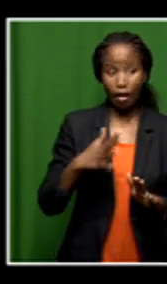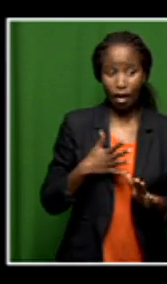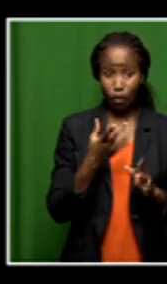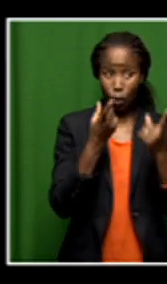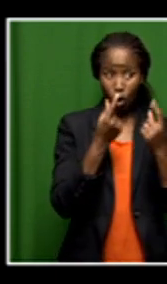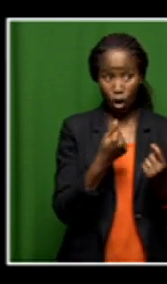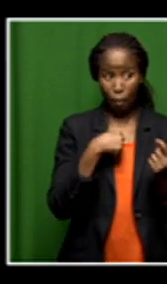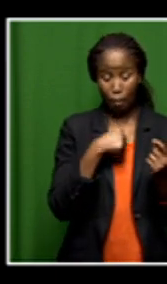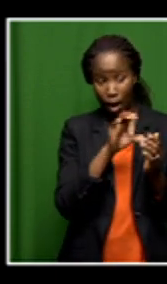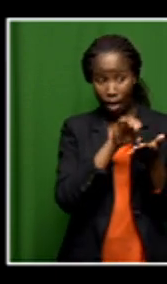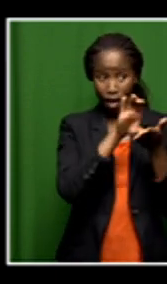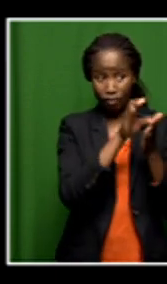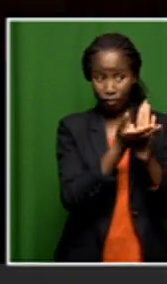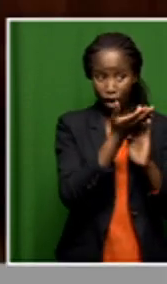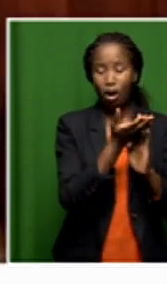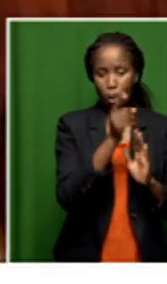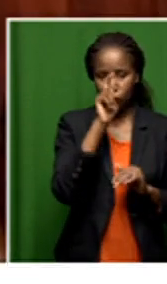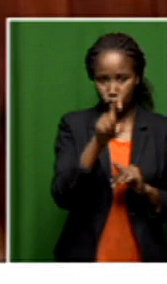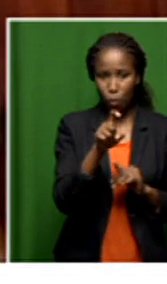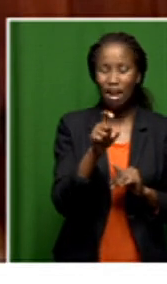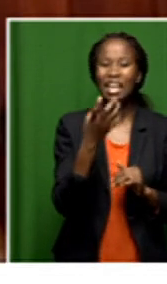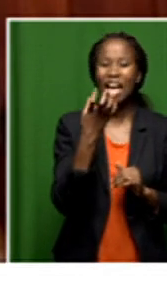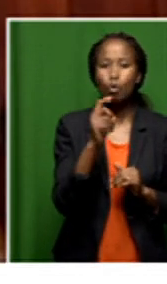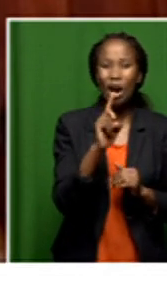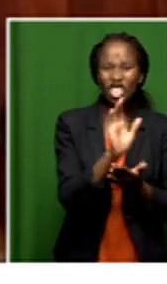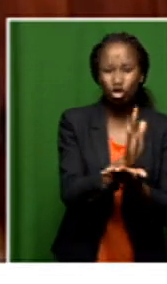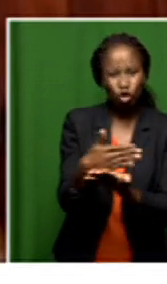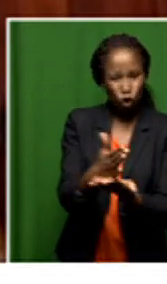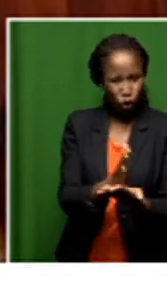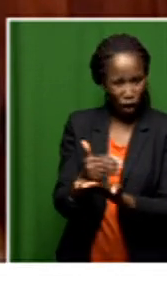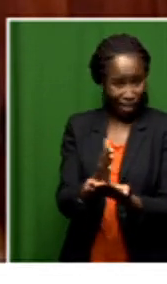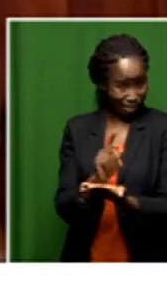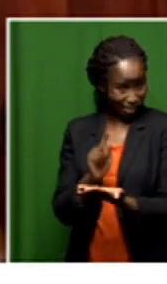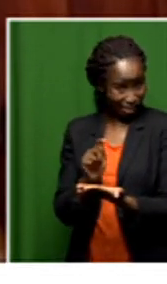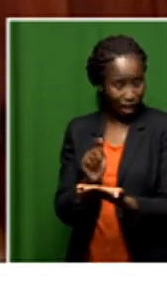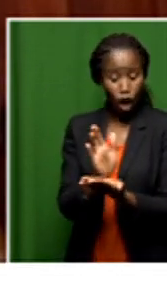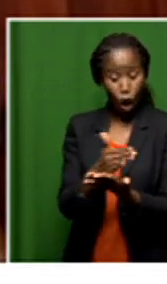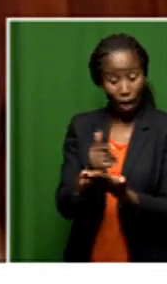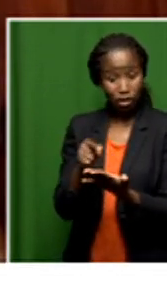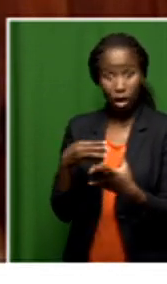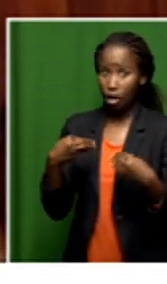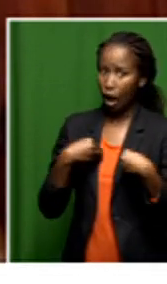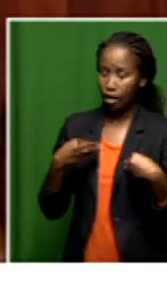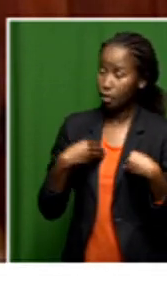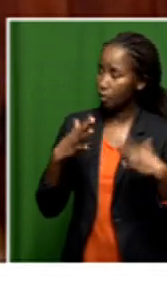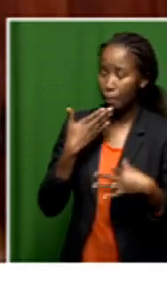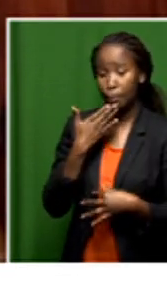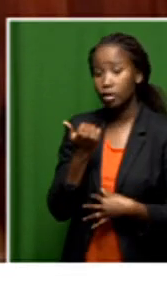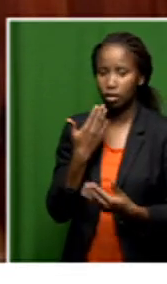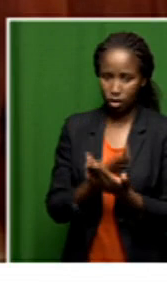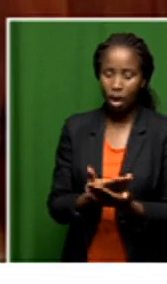time, you need to have a high exposure to shares. The shares are your best asset class for giving you capital